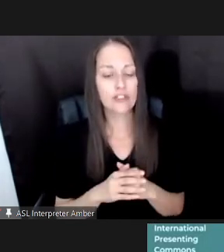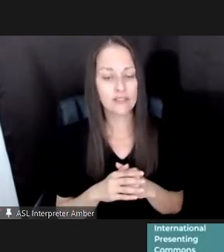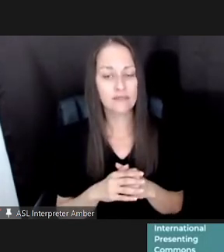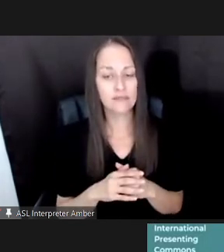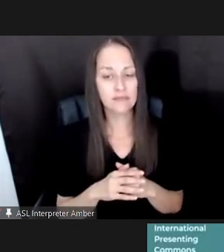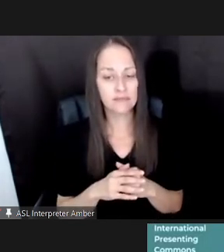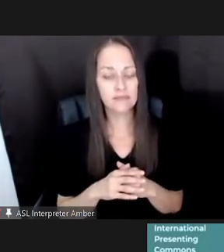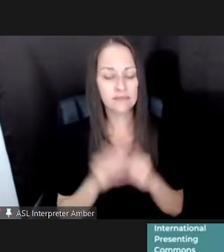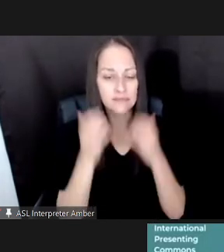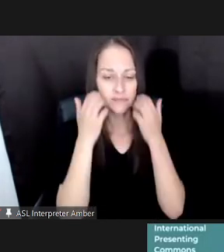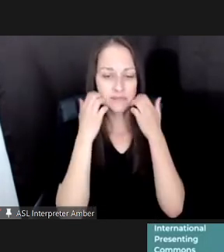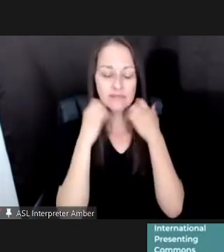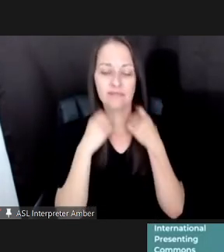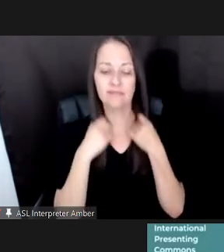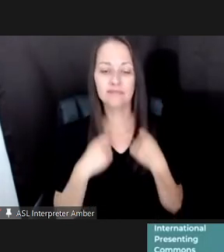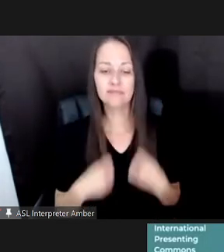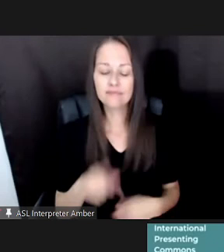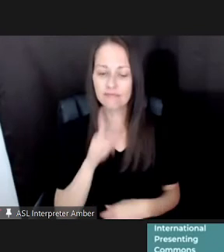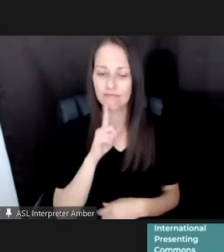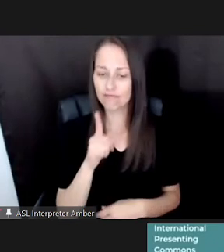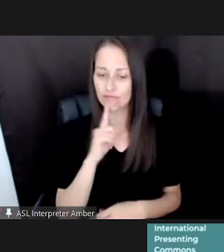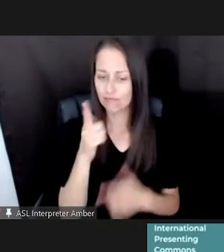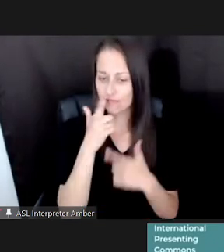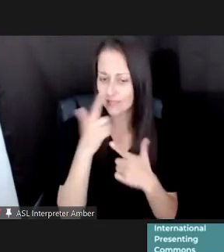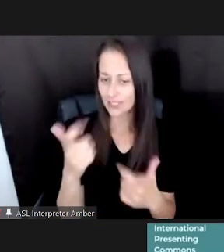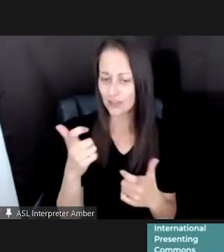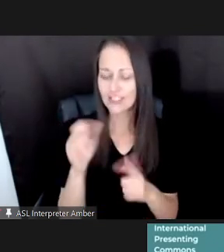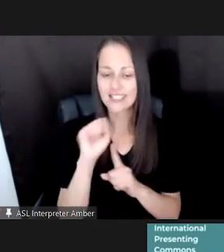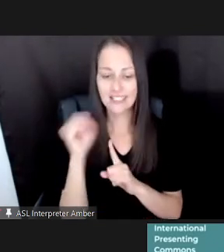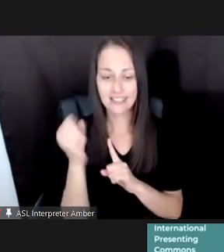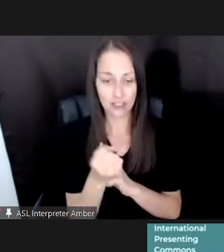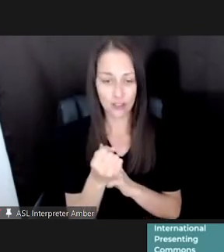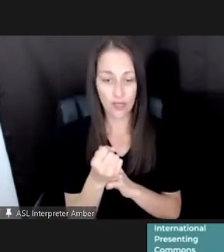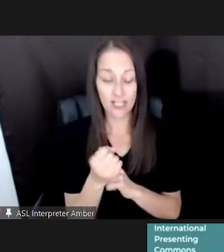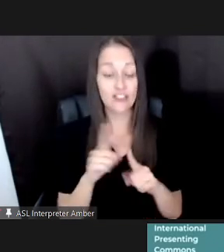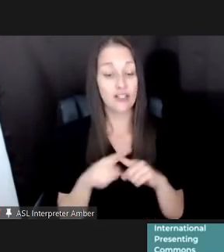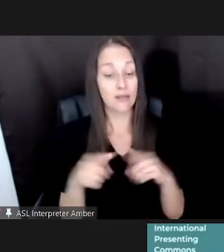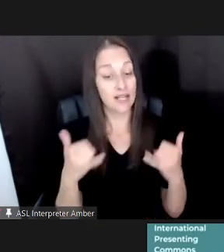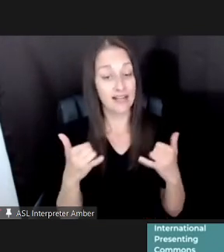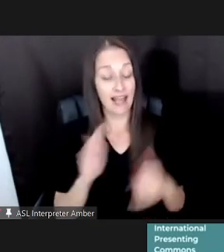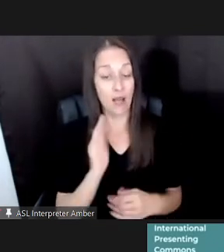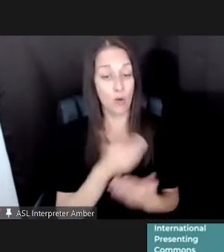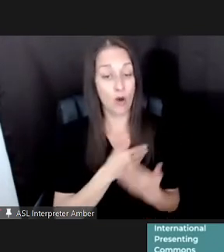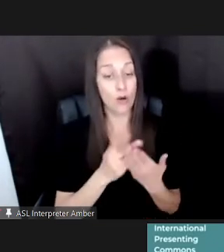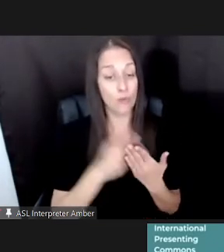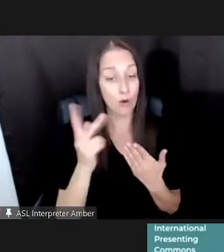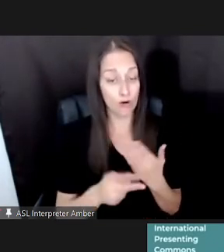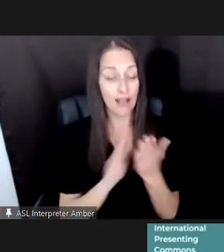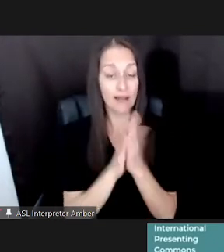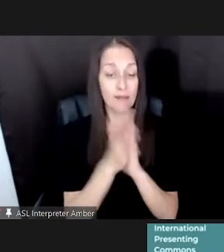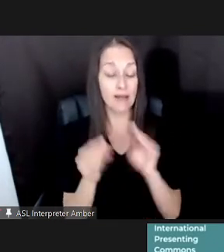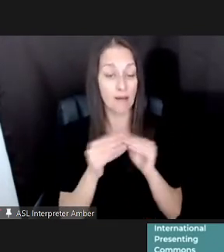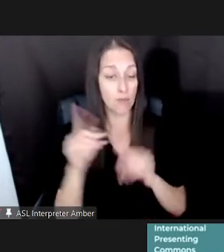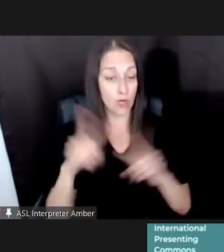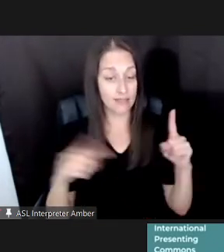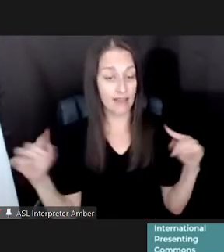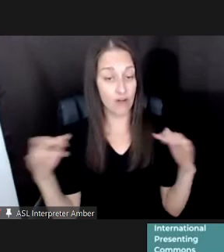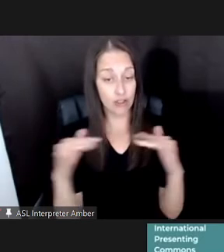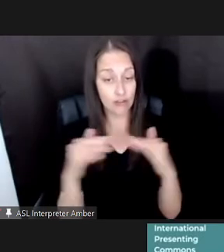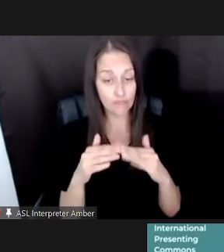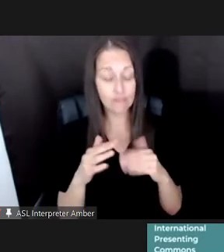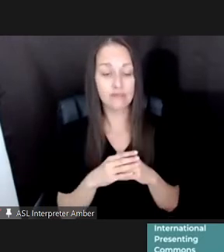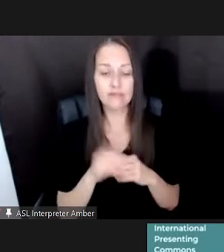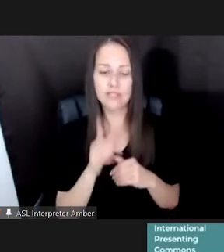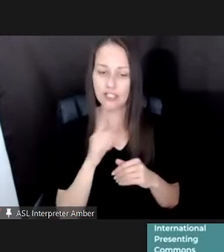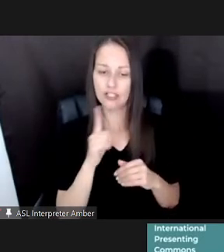interesting situation, but we have diversified the programming with to really highlight